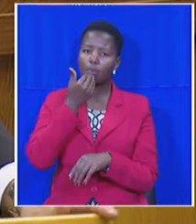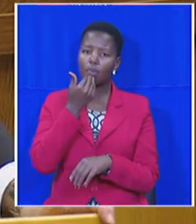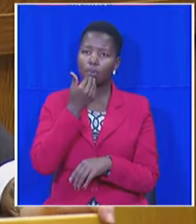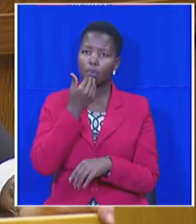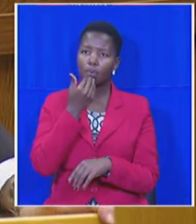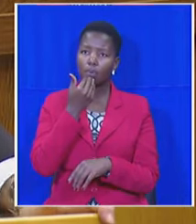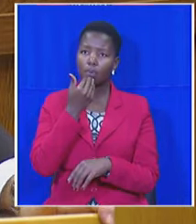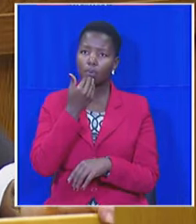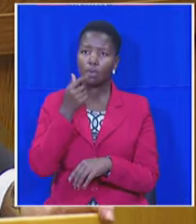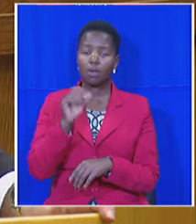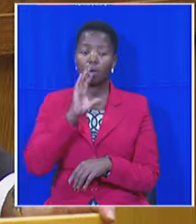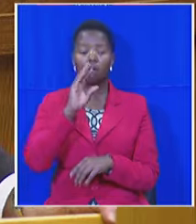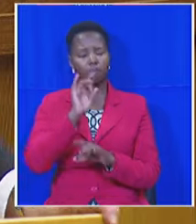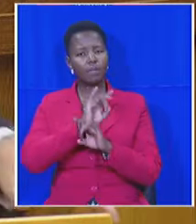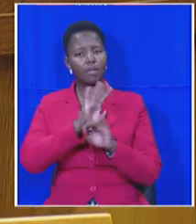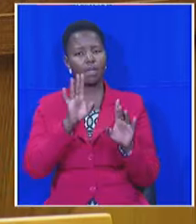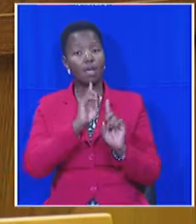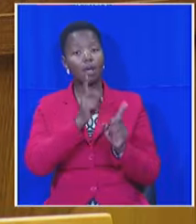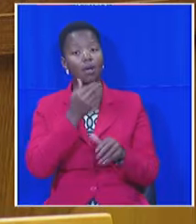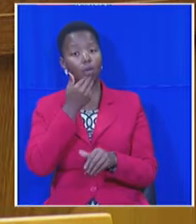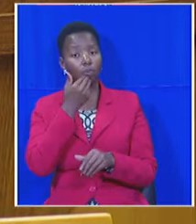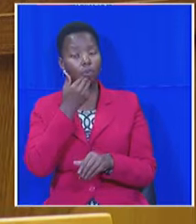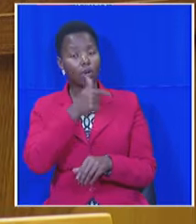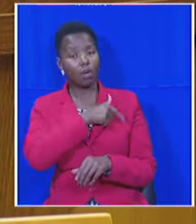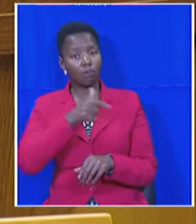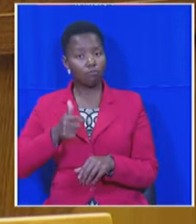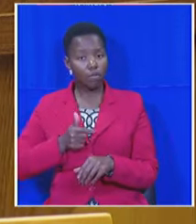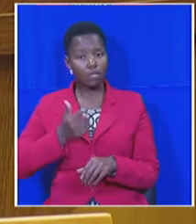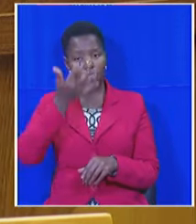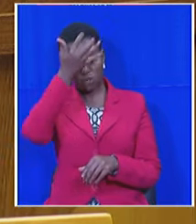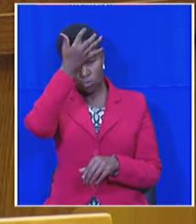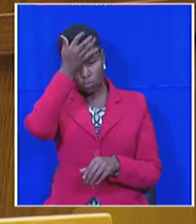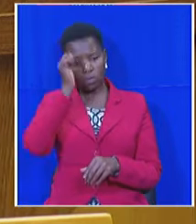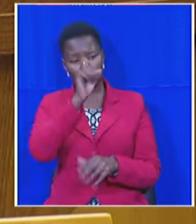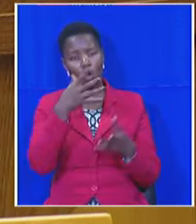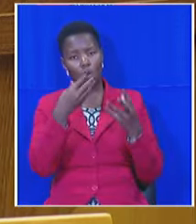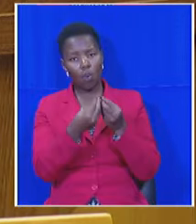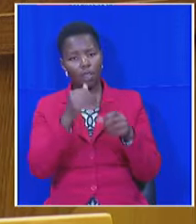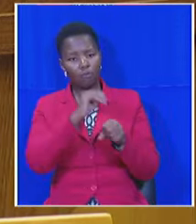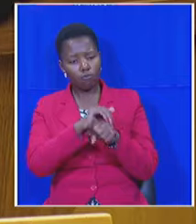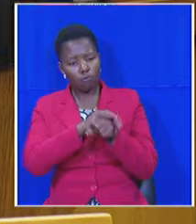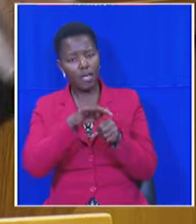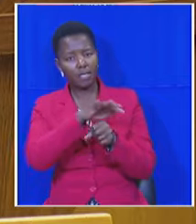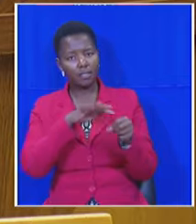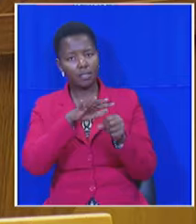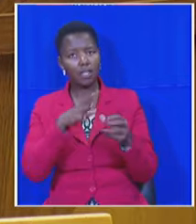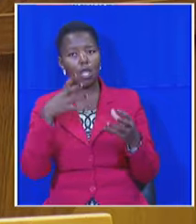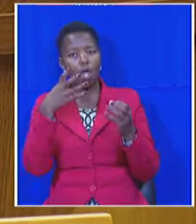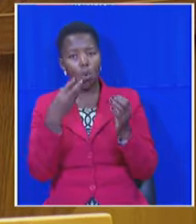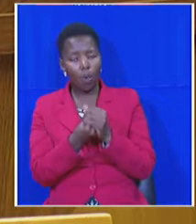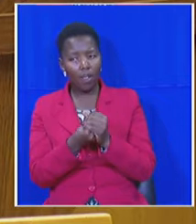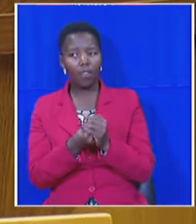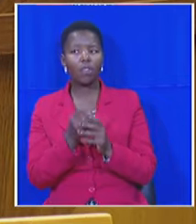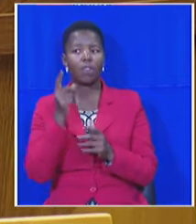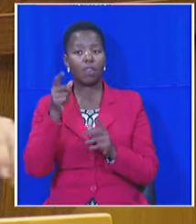of course the answer is clear. President Jacob Zuma and his proxy forces, including the sugar daddies in